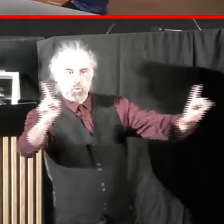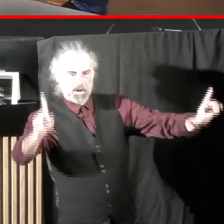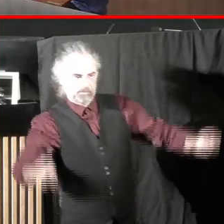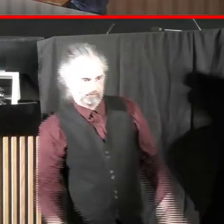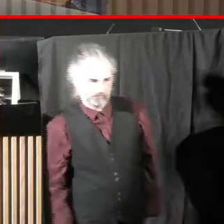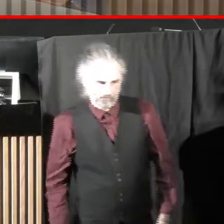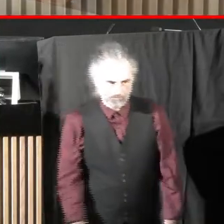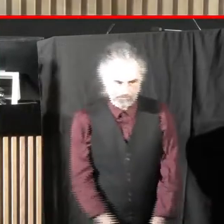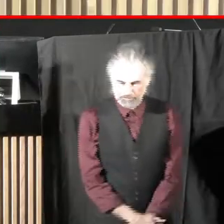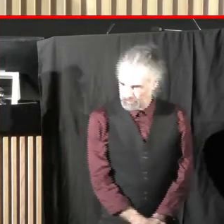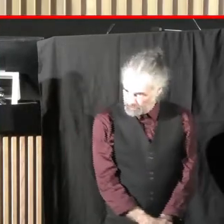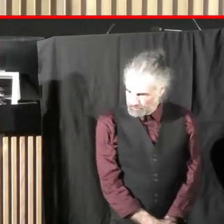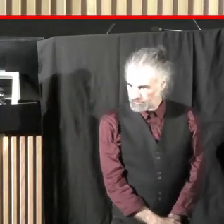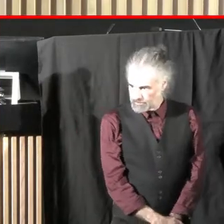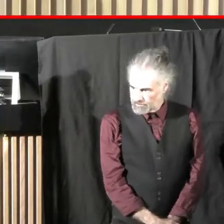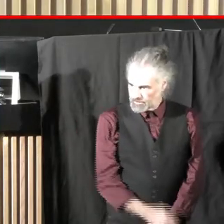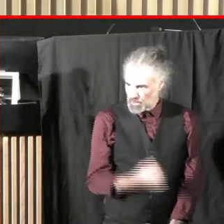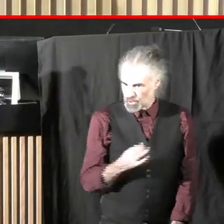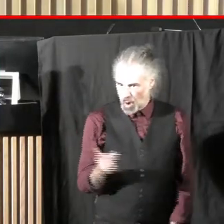So,